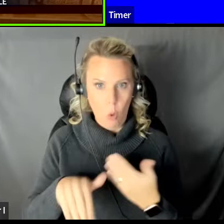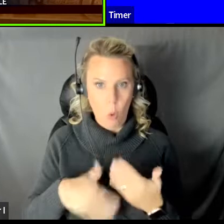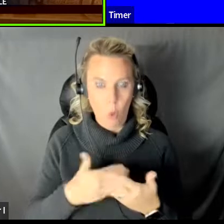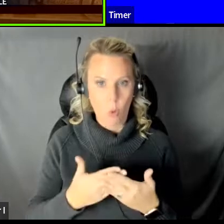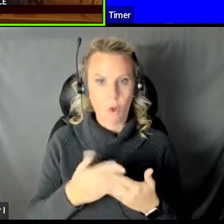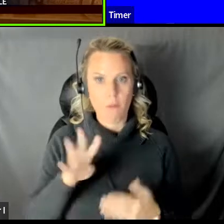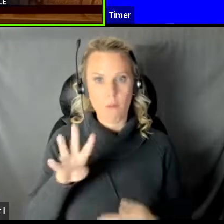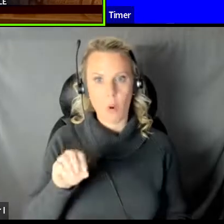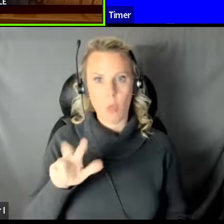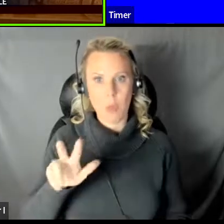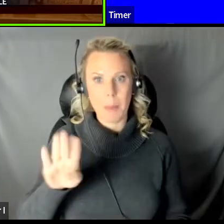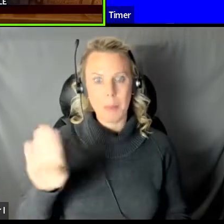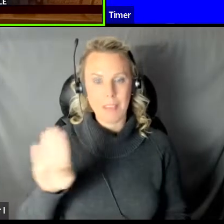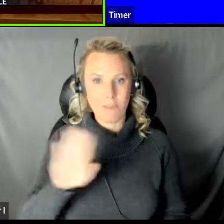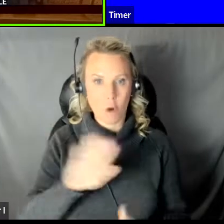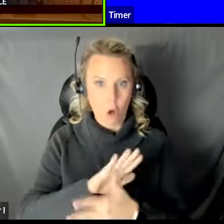bills.